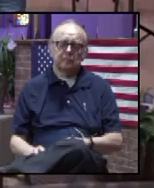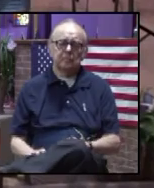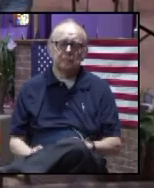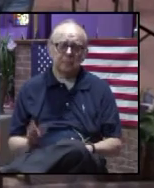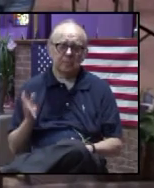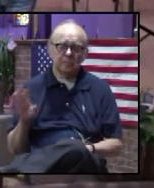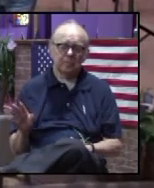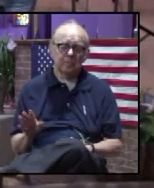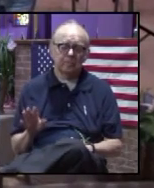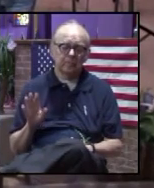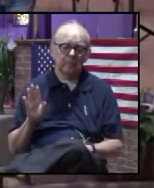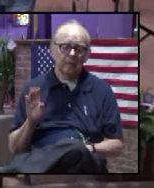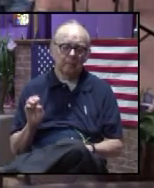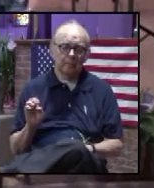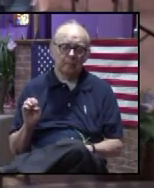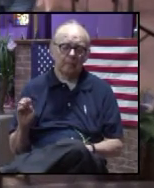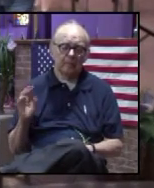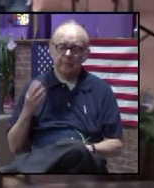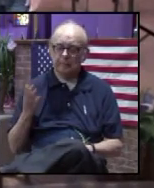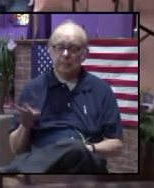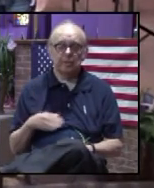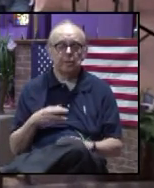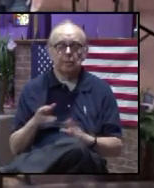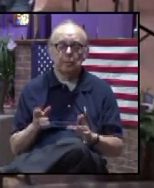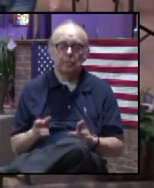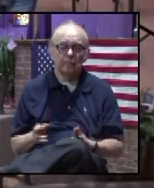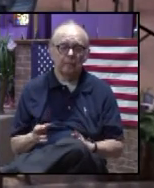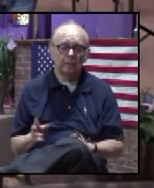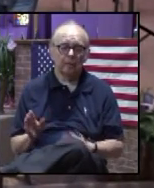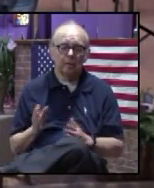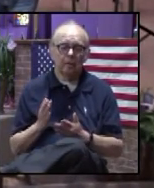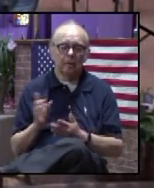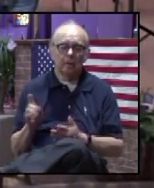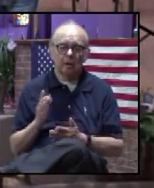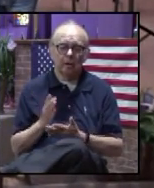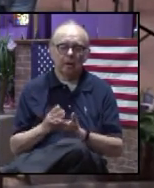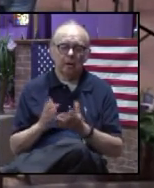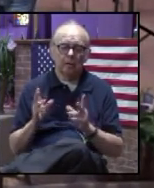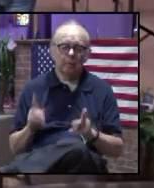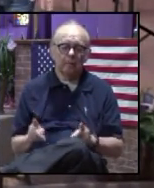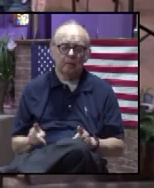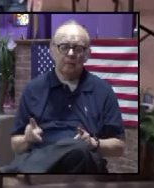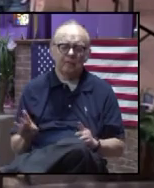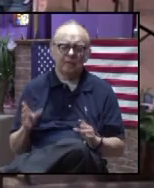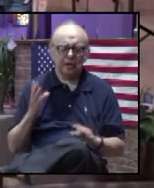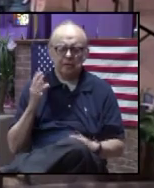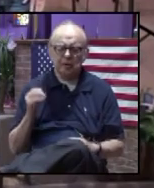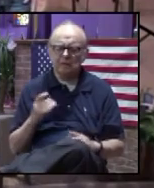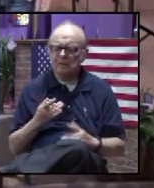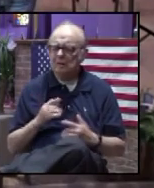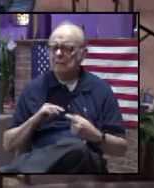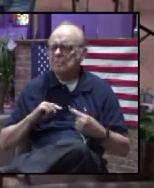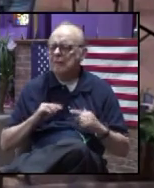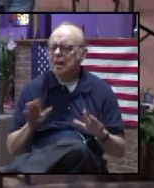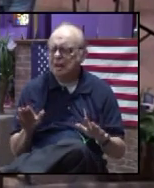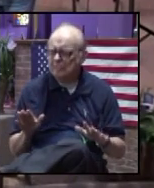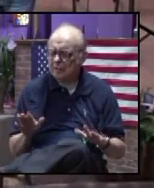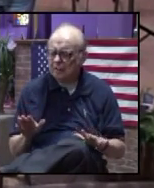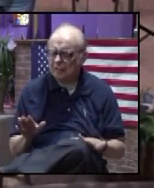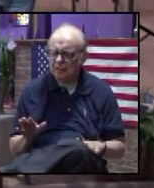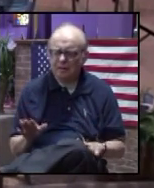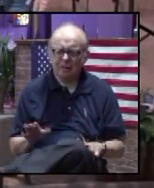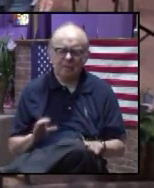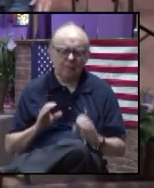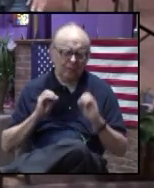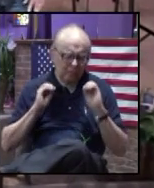I've never really been in a room where somebody has been in so much pain and so much